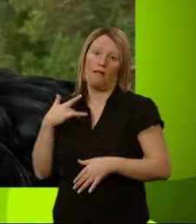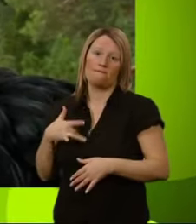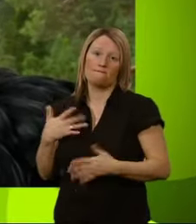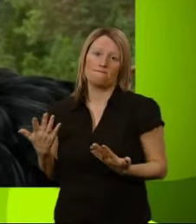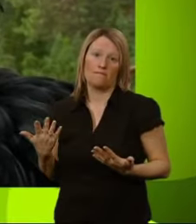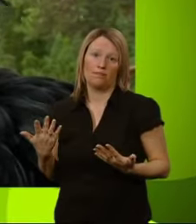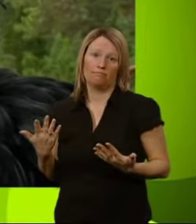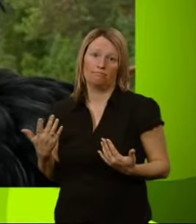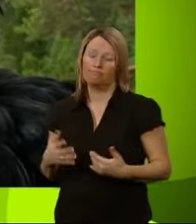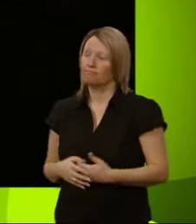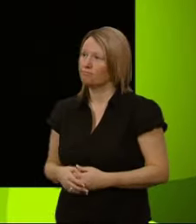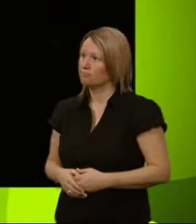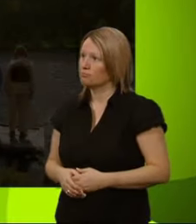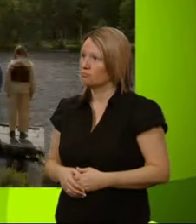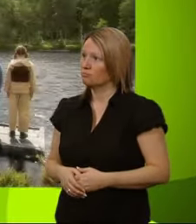a precious life.